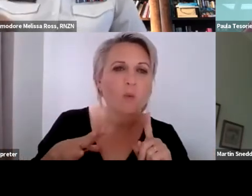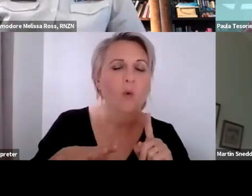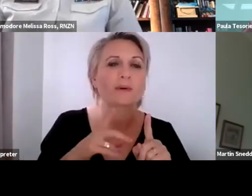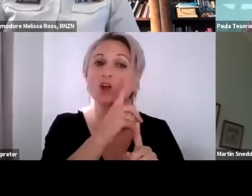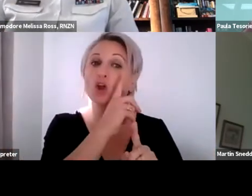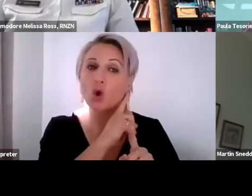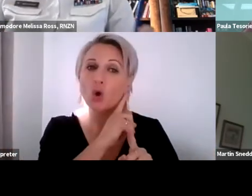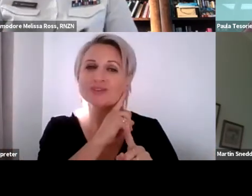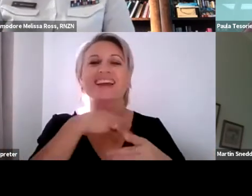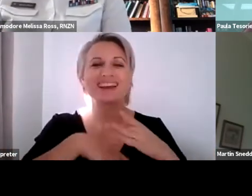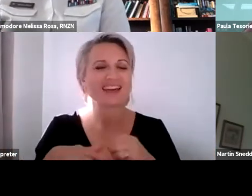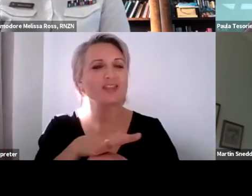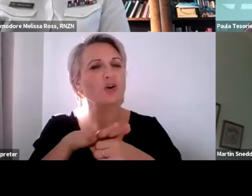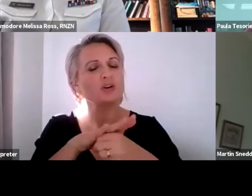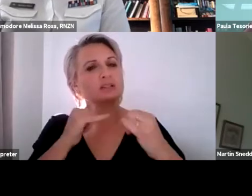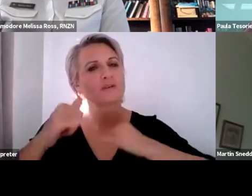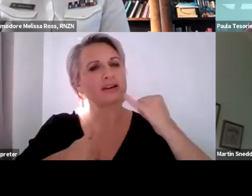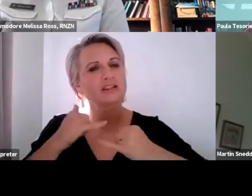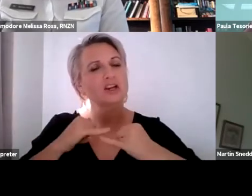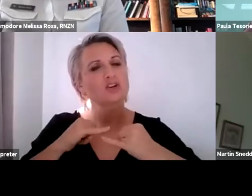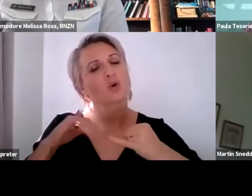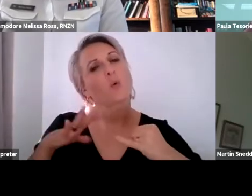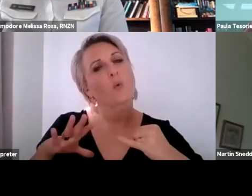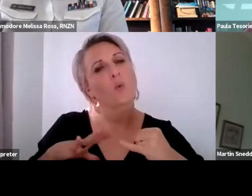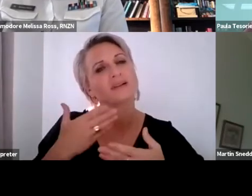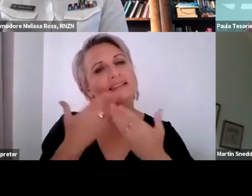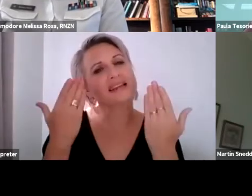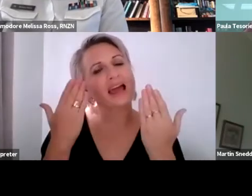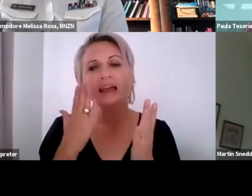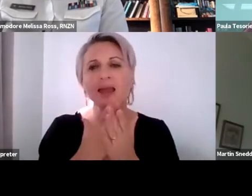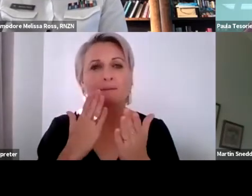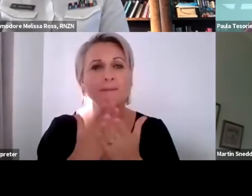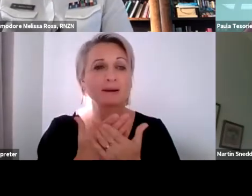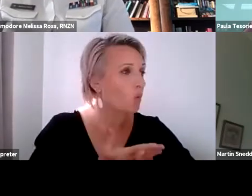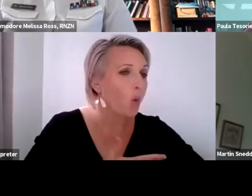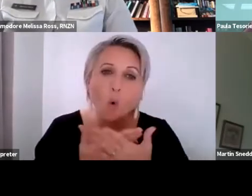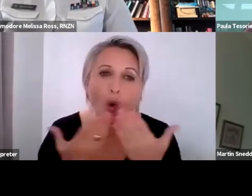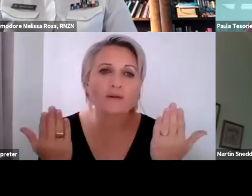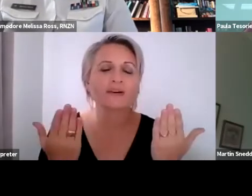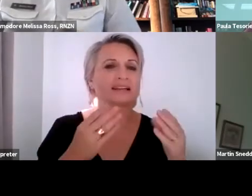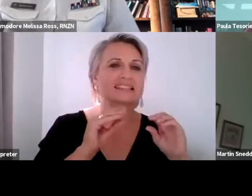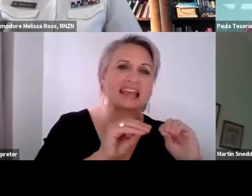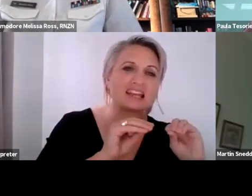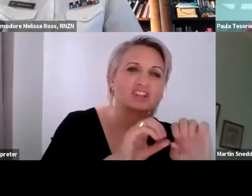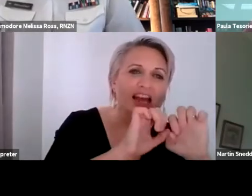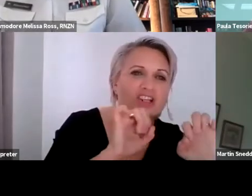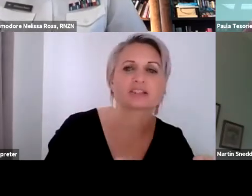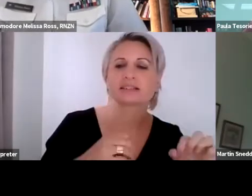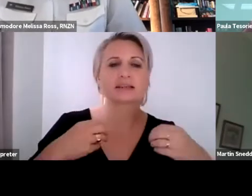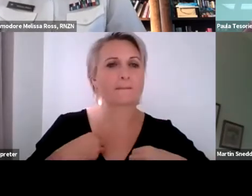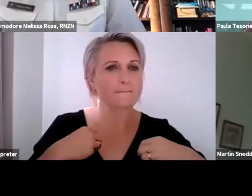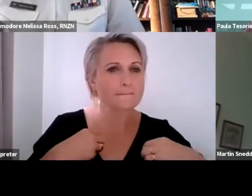International Women's Day and making sure that we all collectively across our business and our education system, across